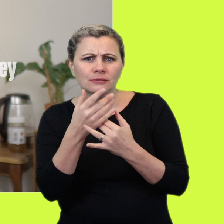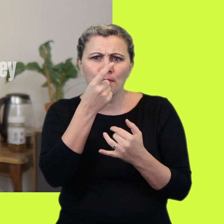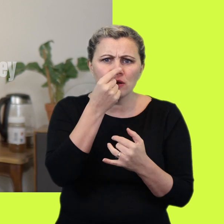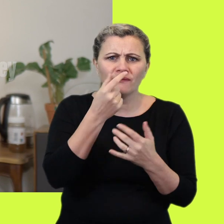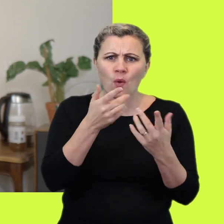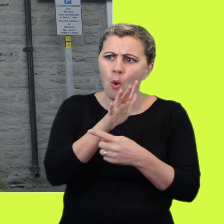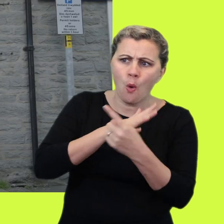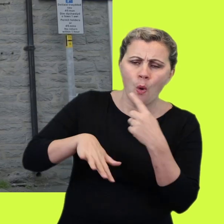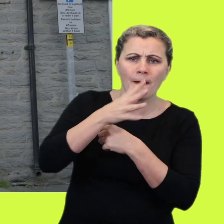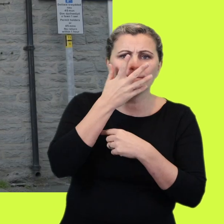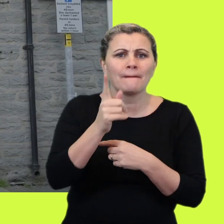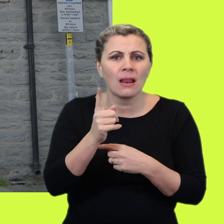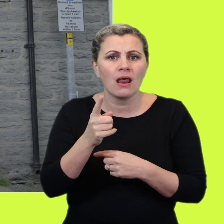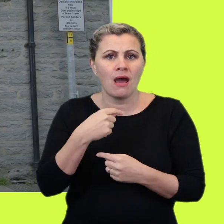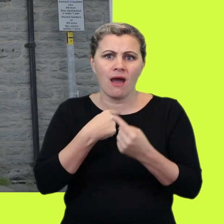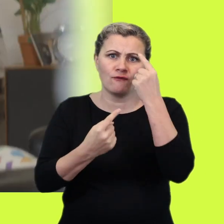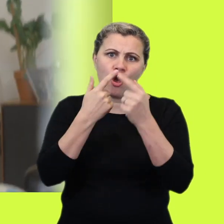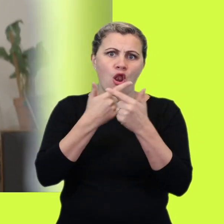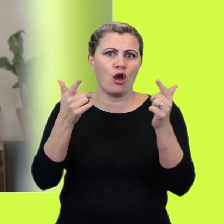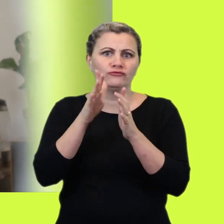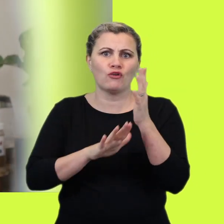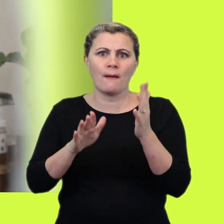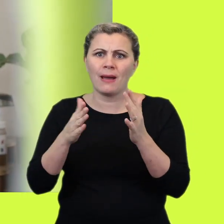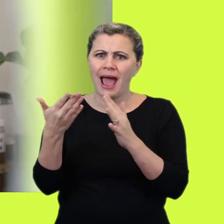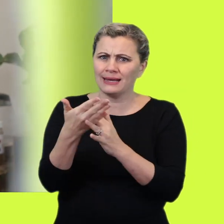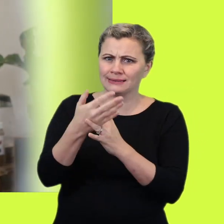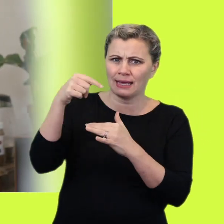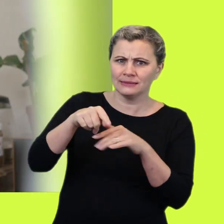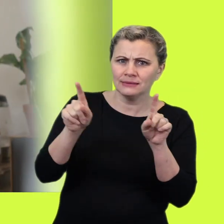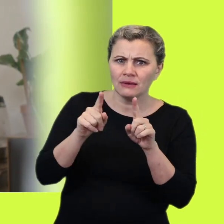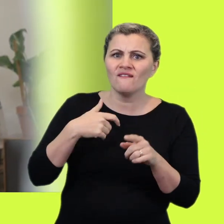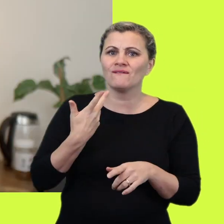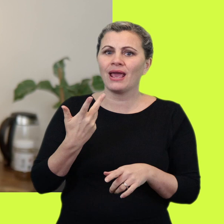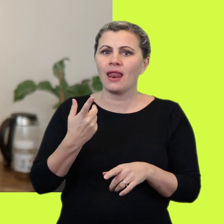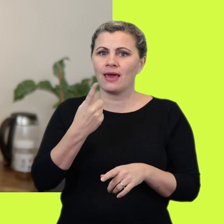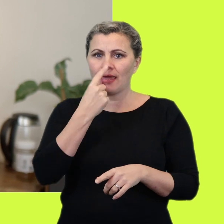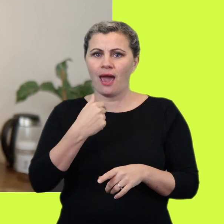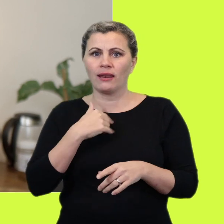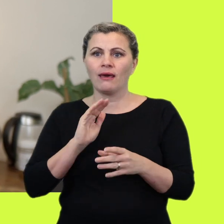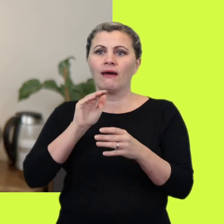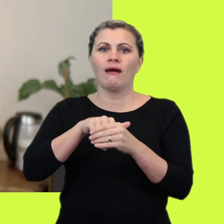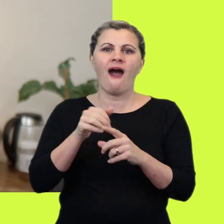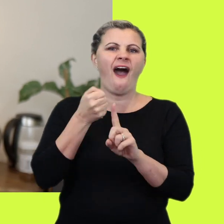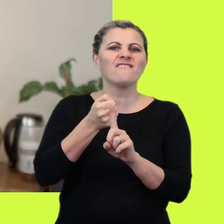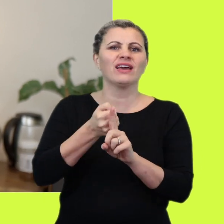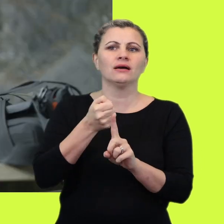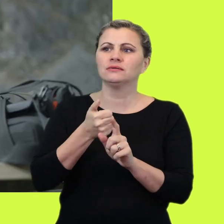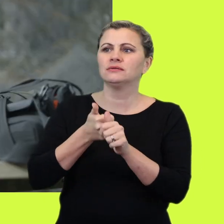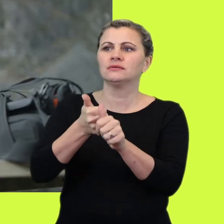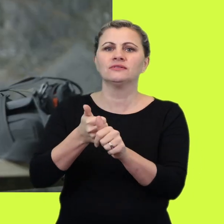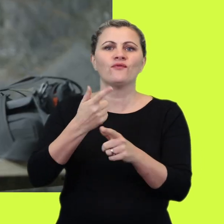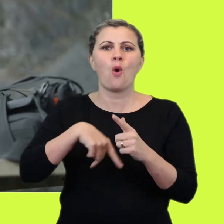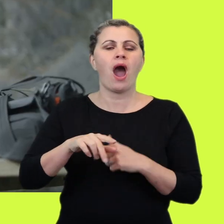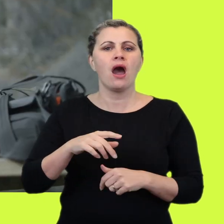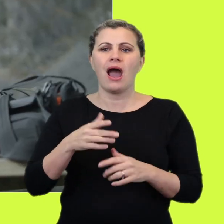people as possible. I've learned so much about access and I feel confident advocating for access in the arts now.